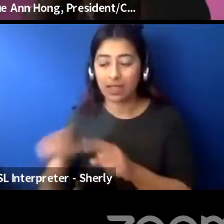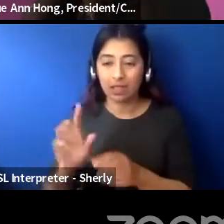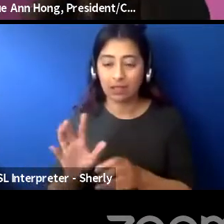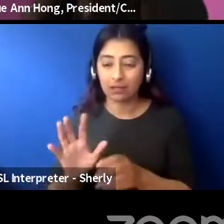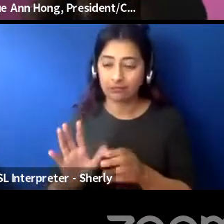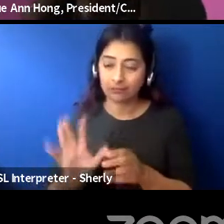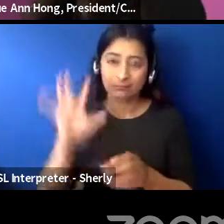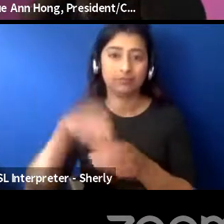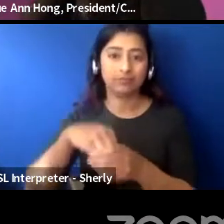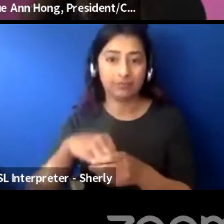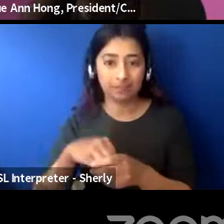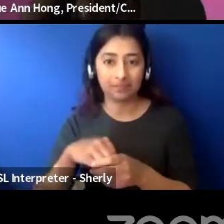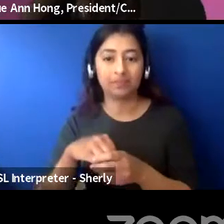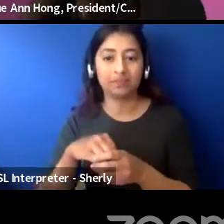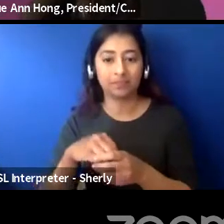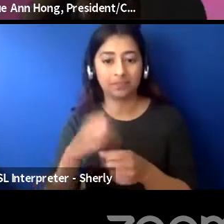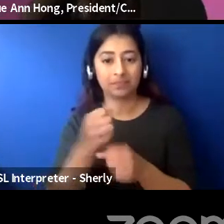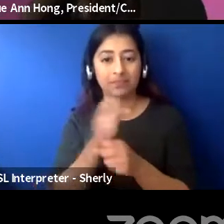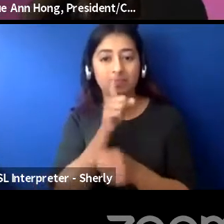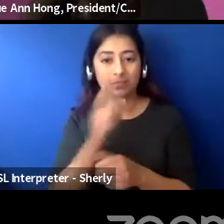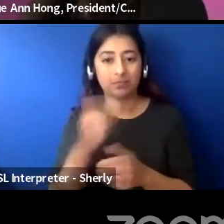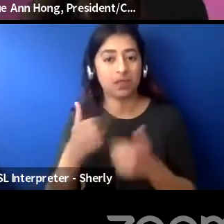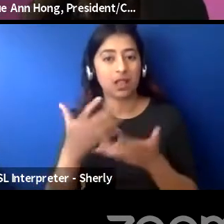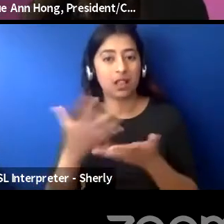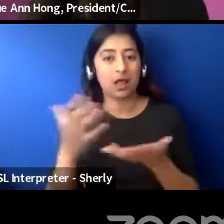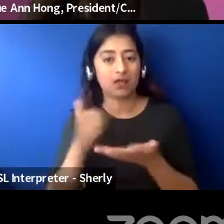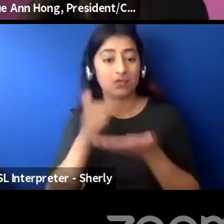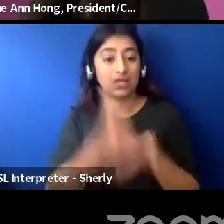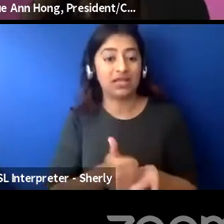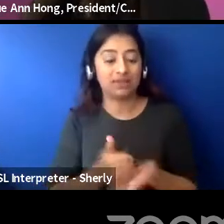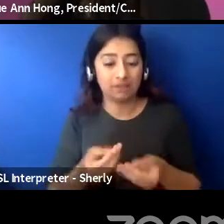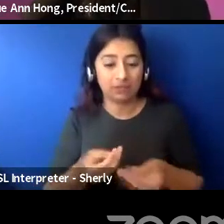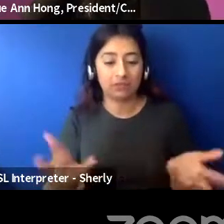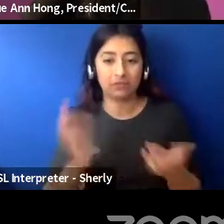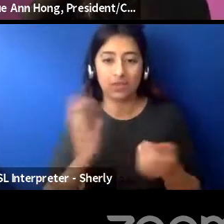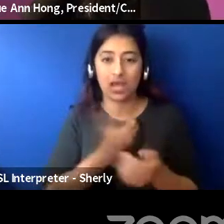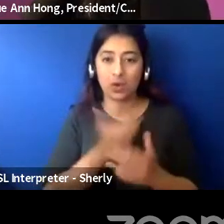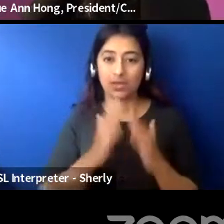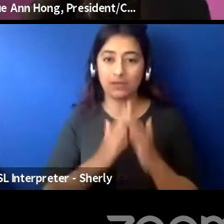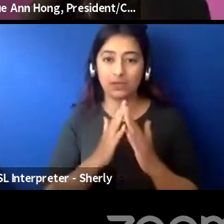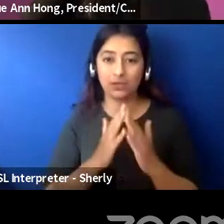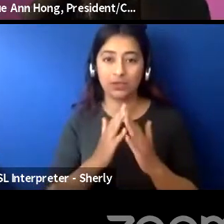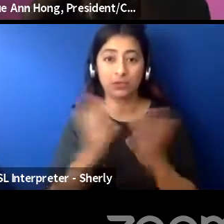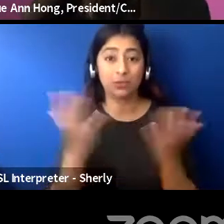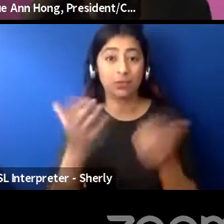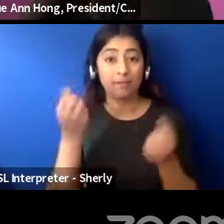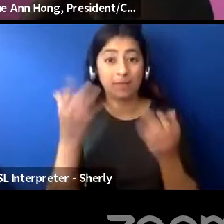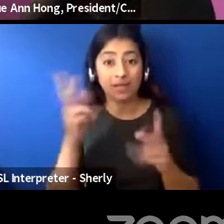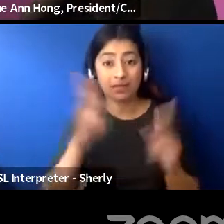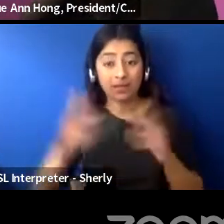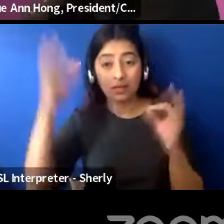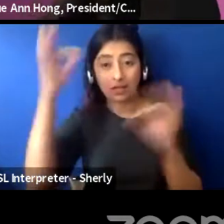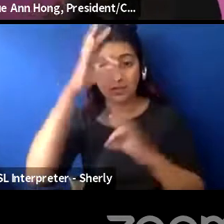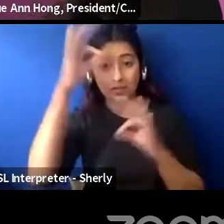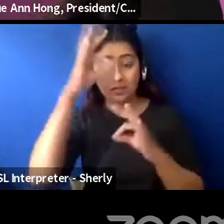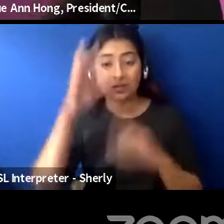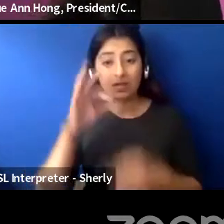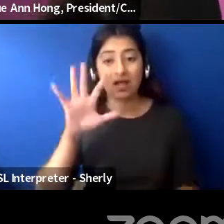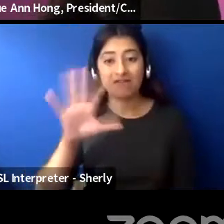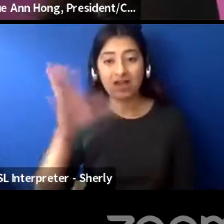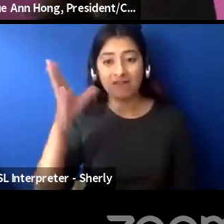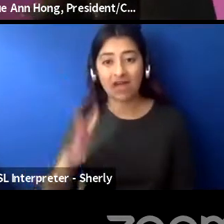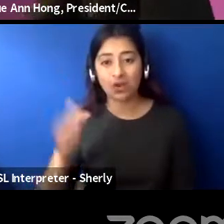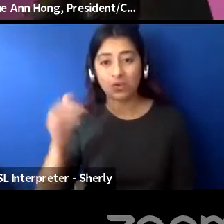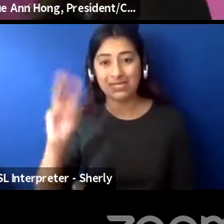to make sure that a lot of relief was reaching our community. What a lot of people don't know, Suan, is that 5 out of 6